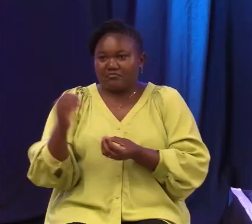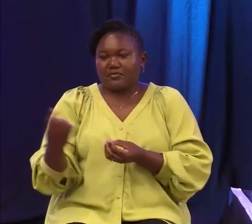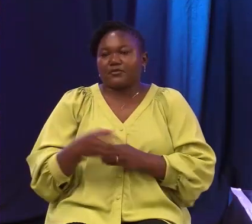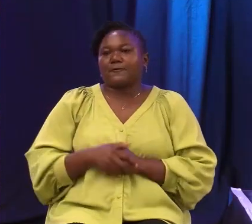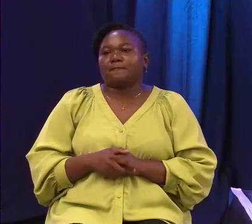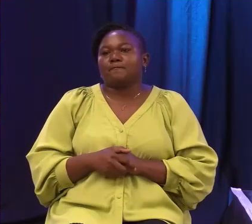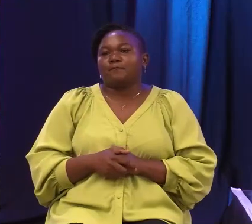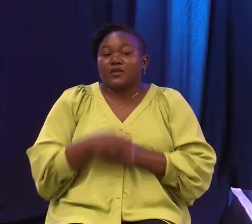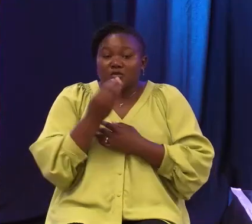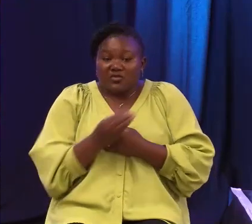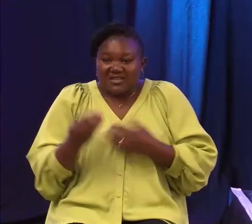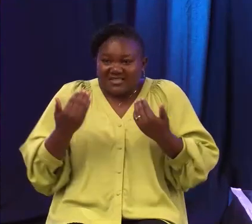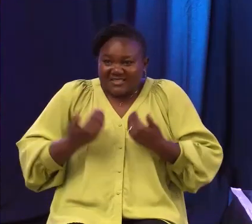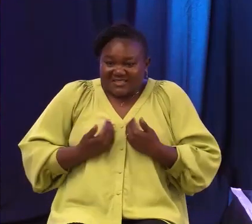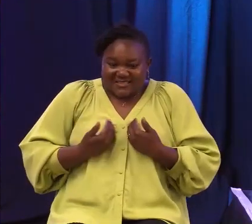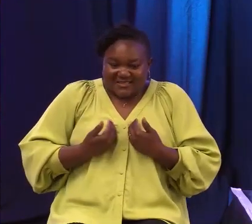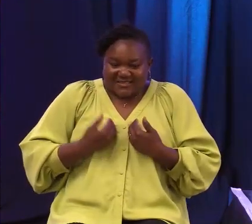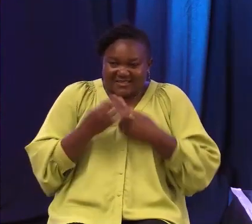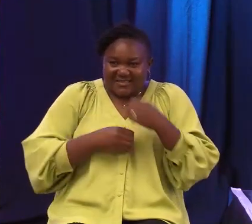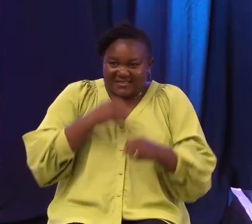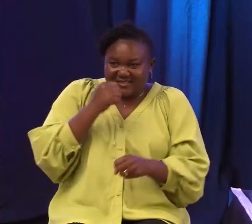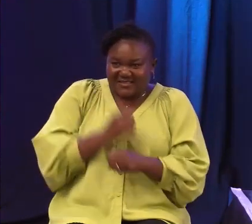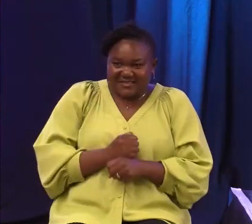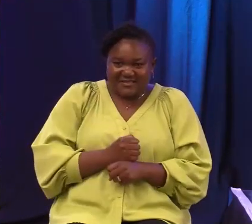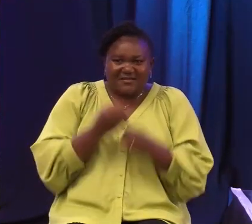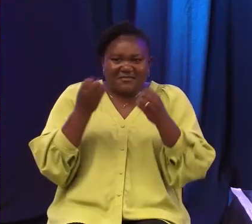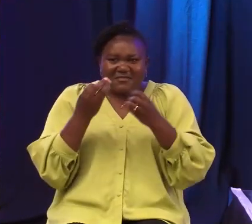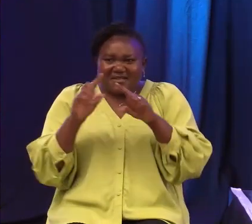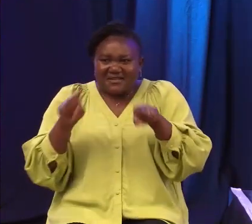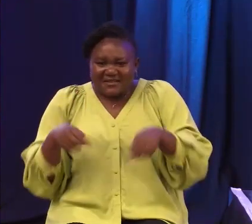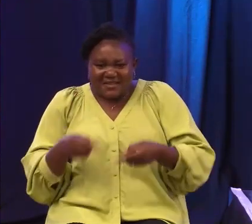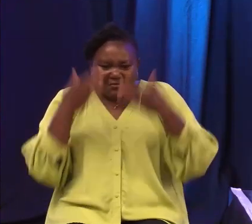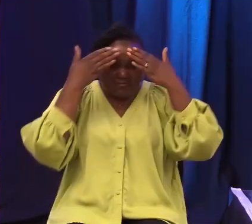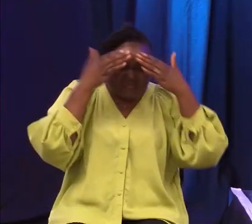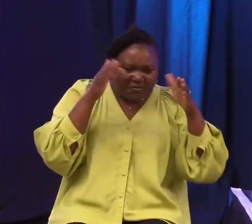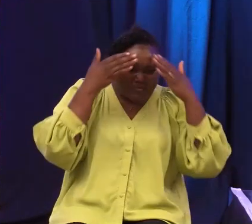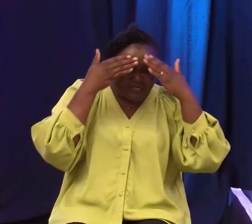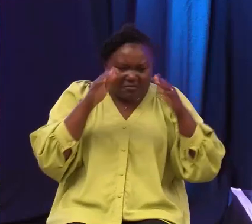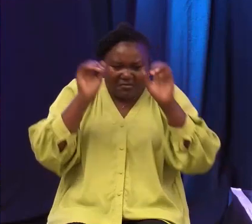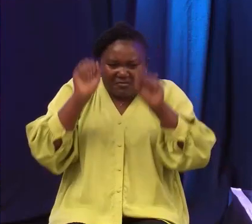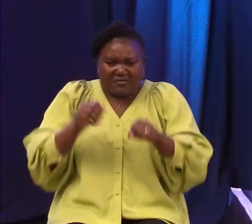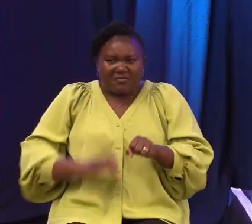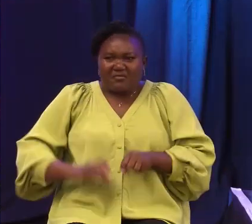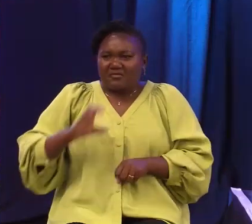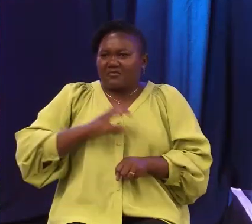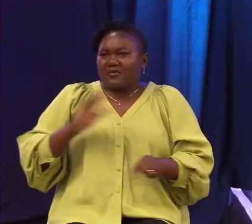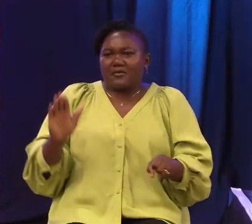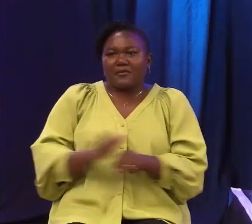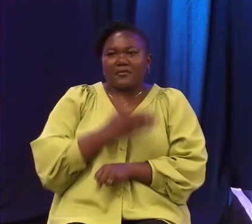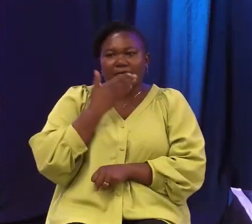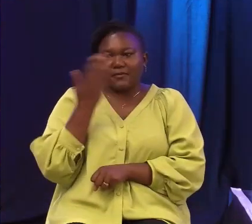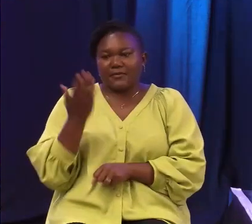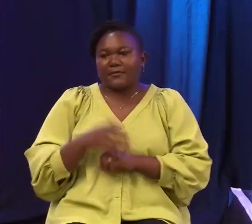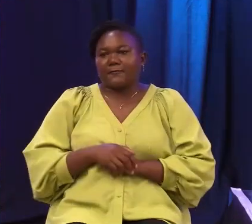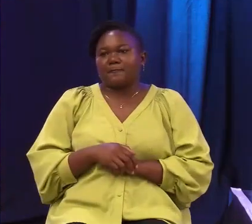Children at young age do not have the resources or means, the ability, the confidence, and